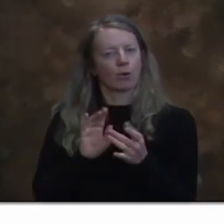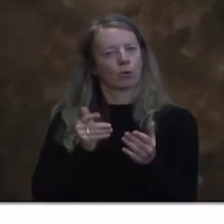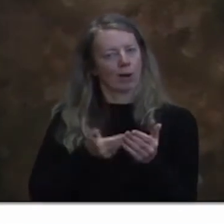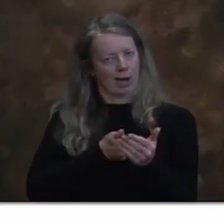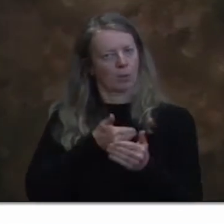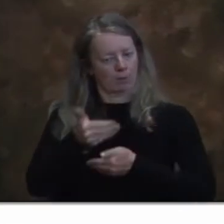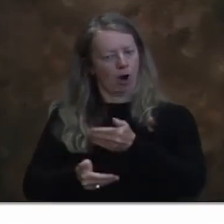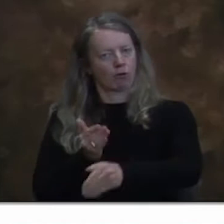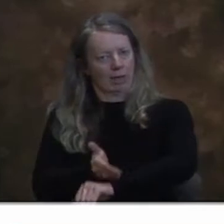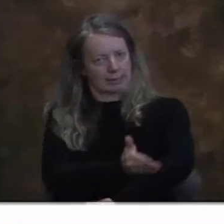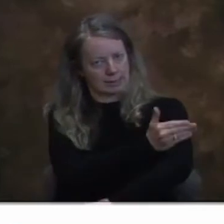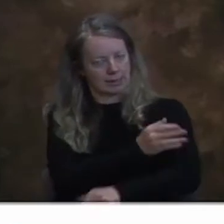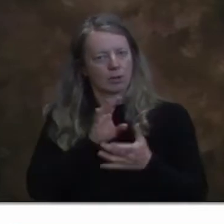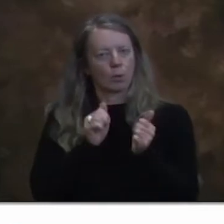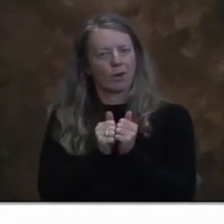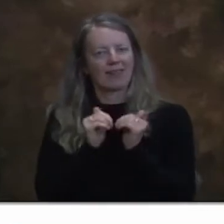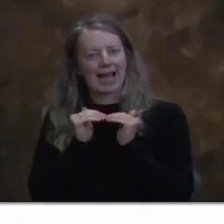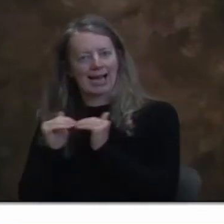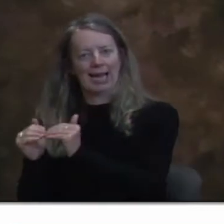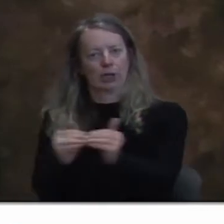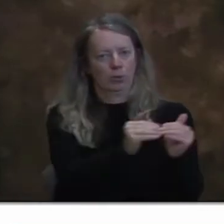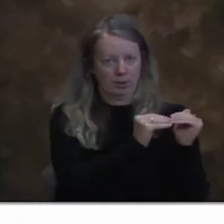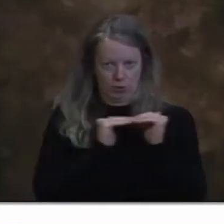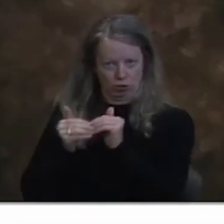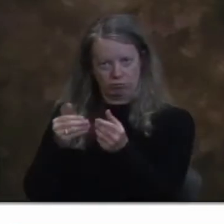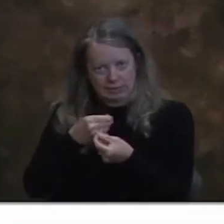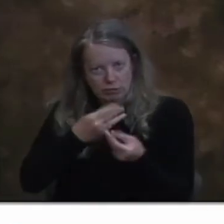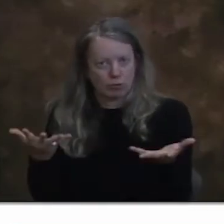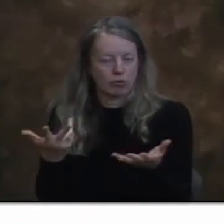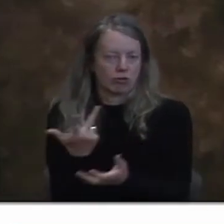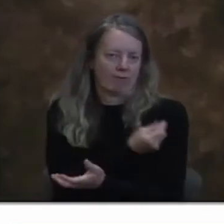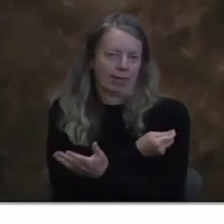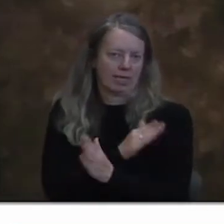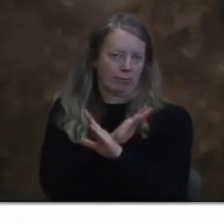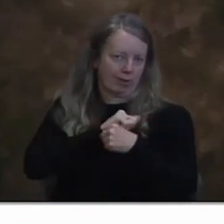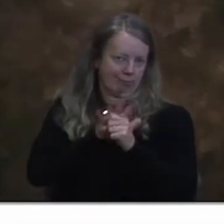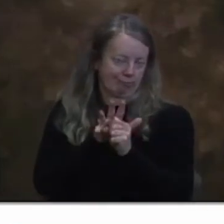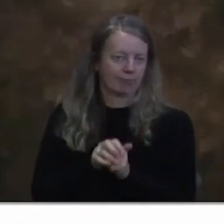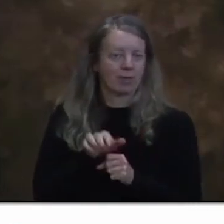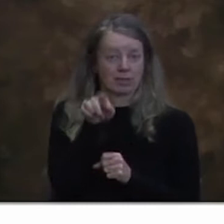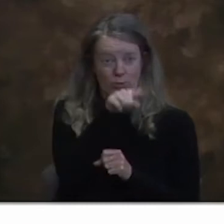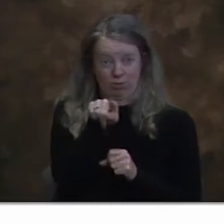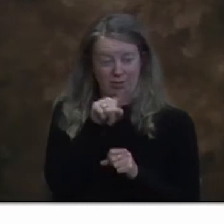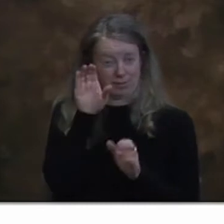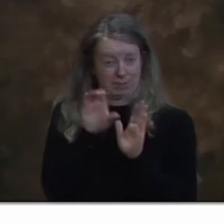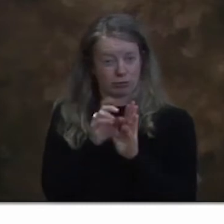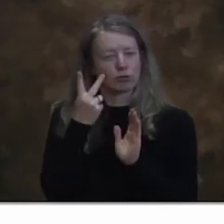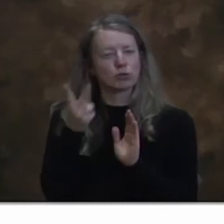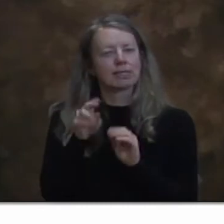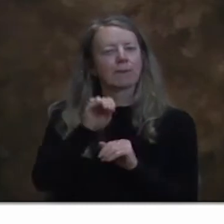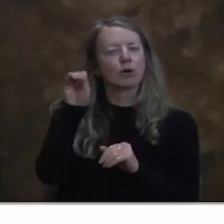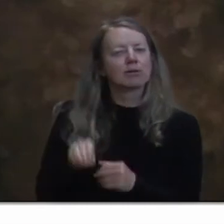we've made in the equitable distribution of vaccine. This slide is actually showing the percent of that